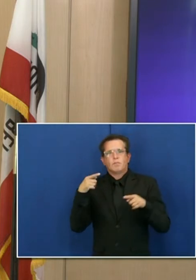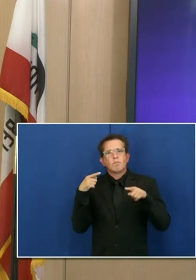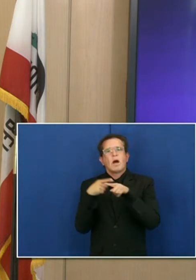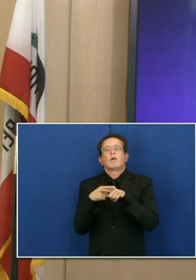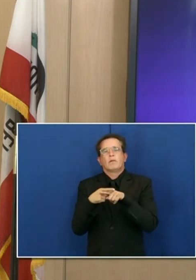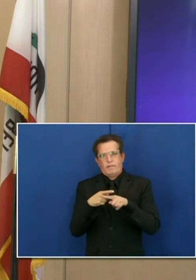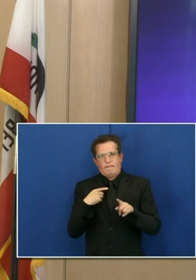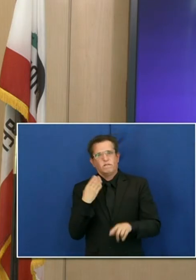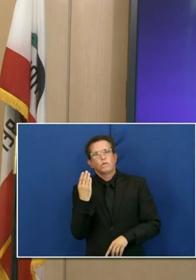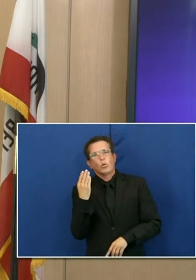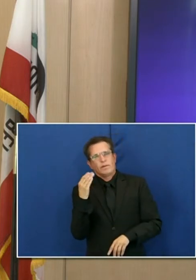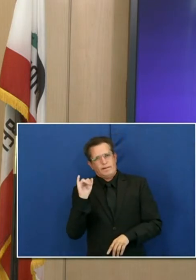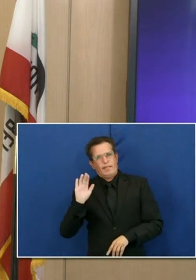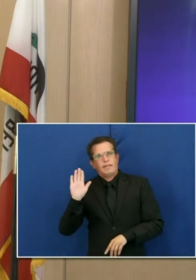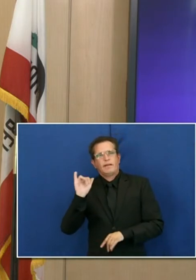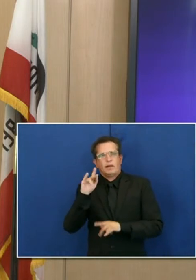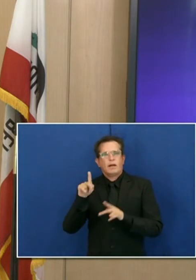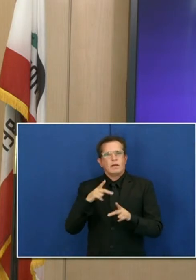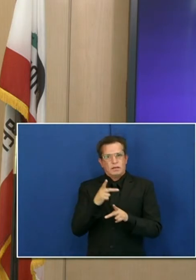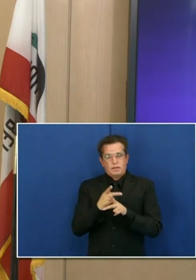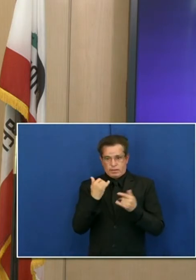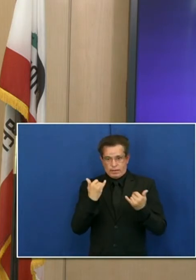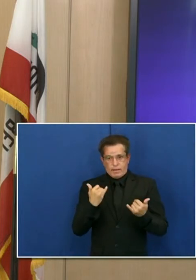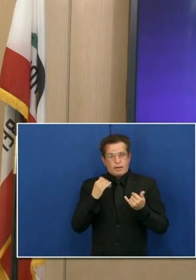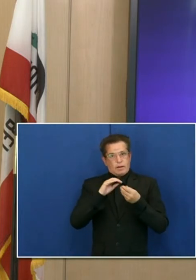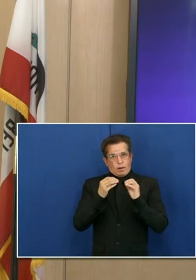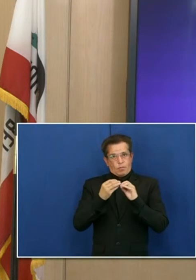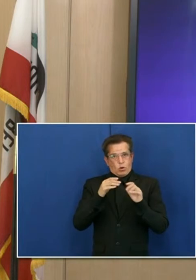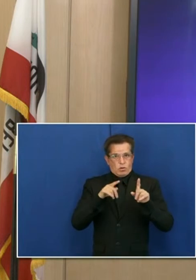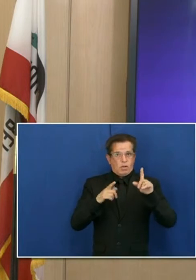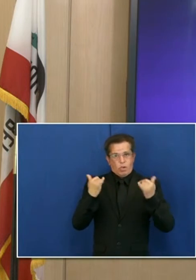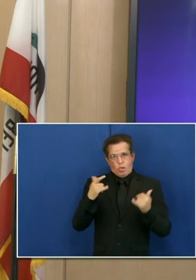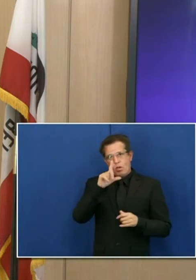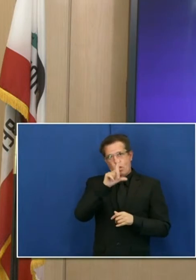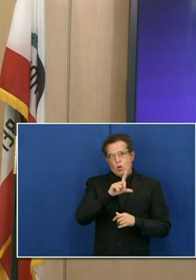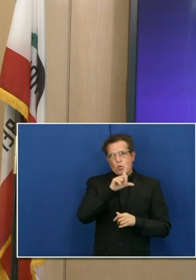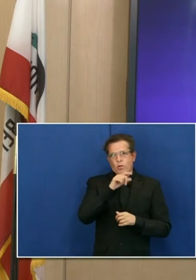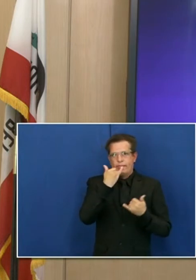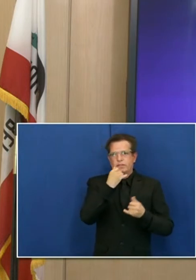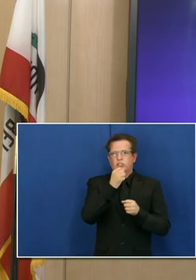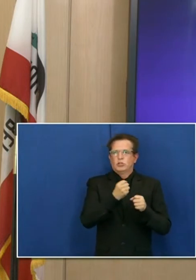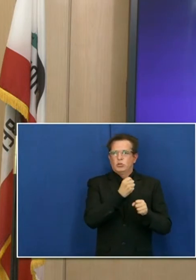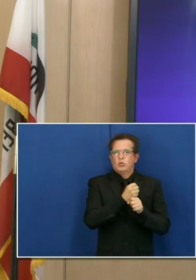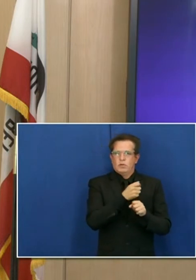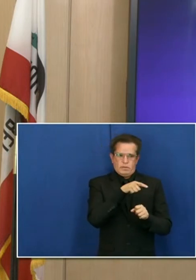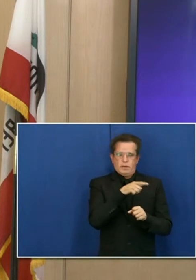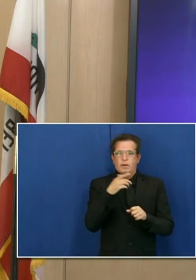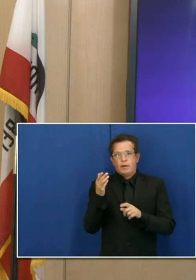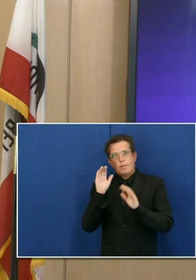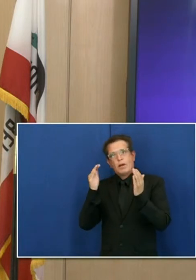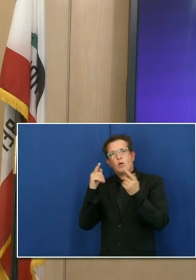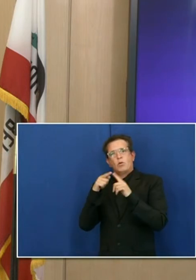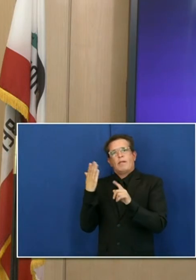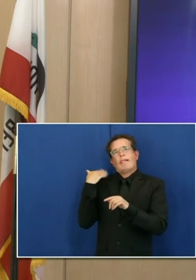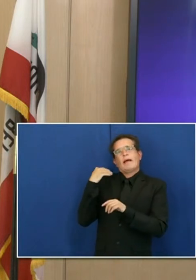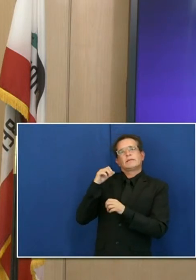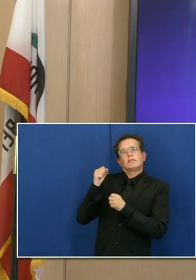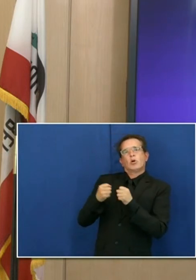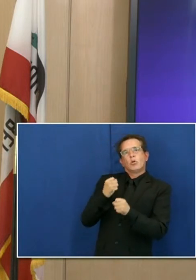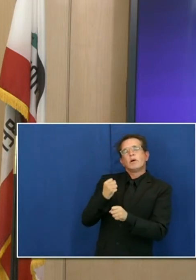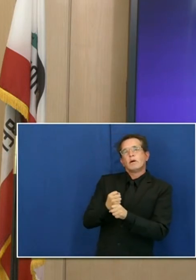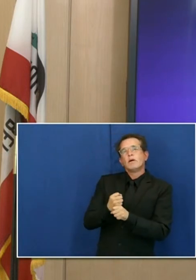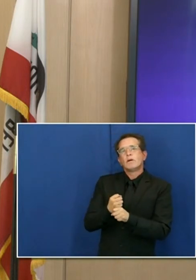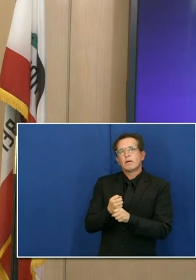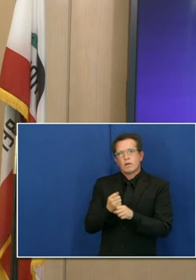number of flu cases is low this year compared to this same point last year, about 1/10 of what we